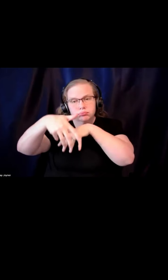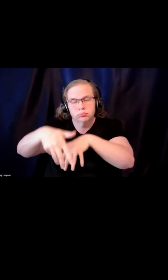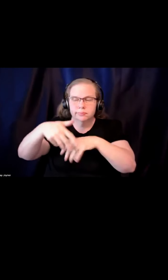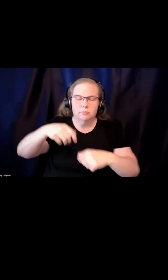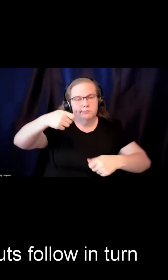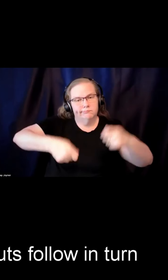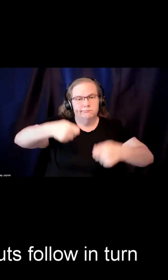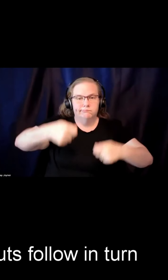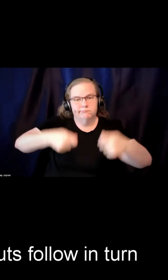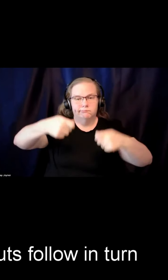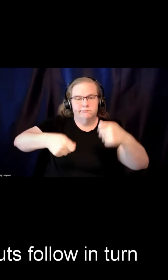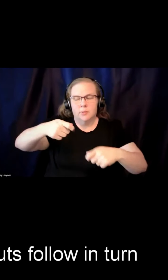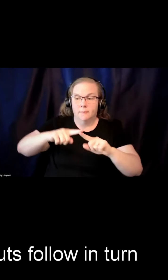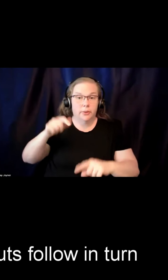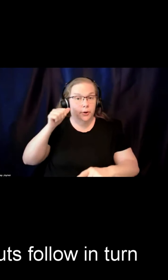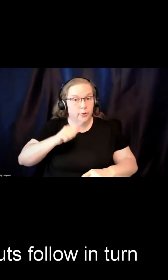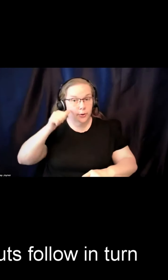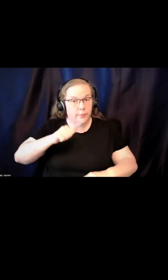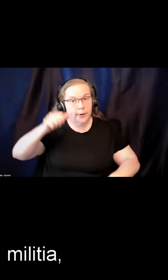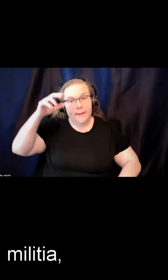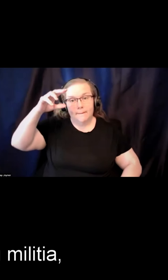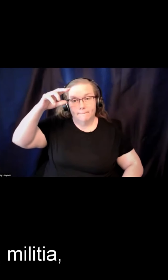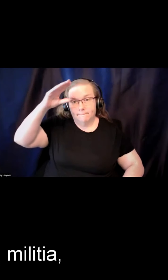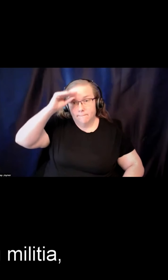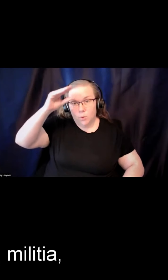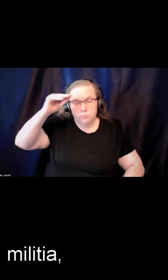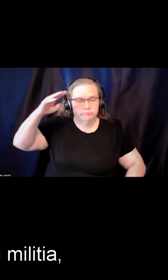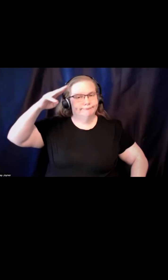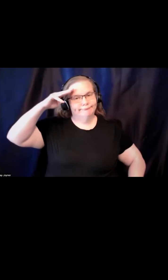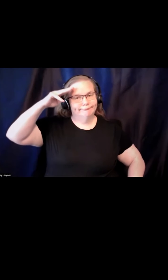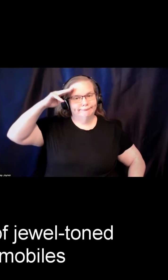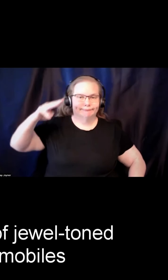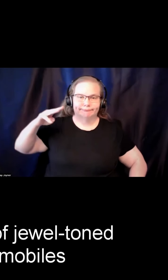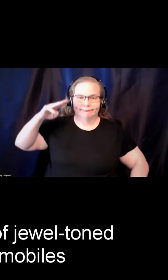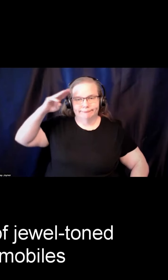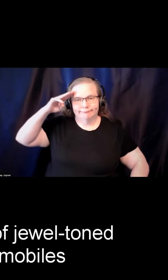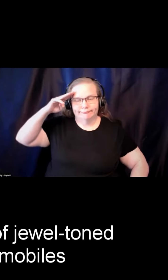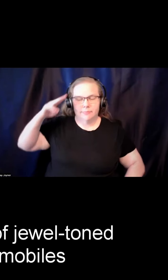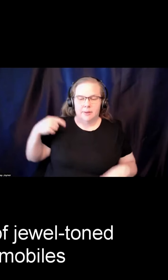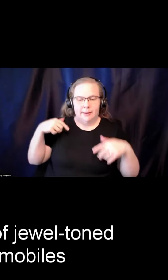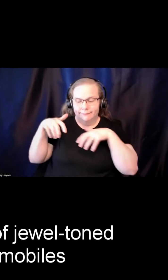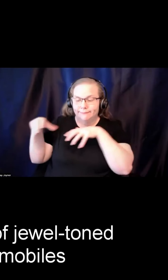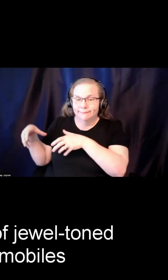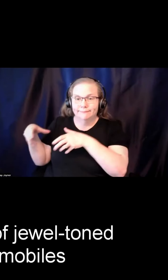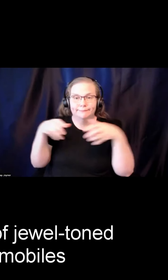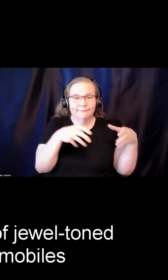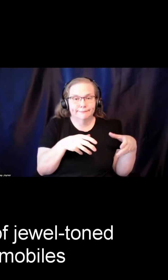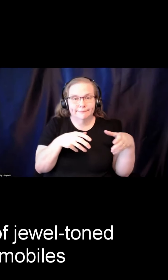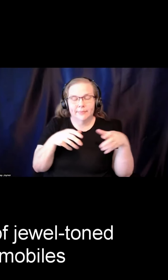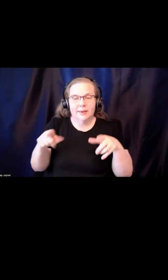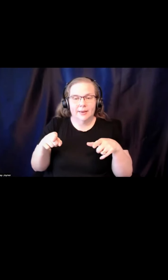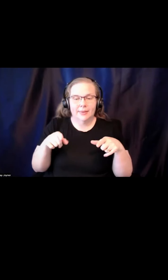drumming. The Girl and Boy Scouts follow in turn like a ragtag militia, and a small fleet of jewel-toned